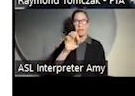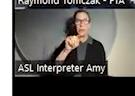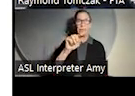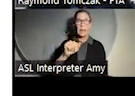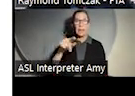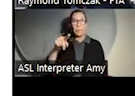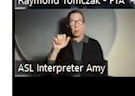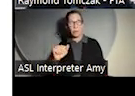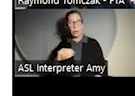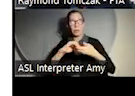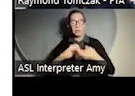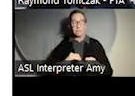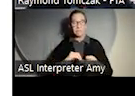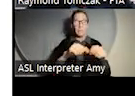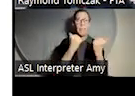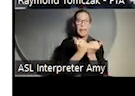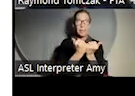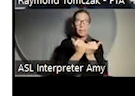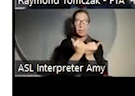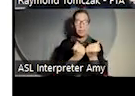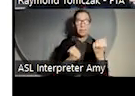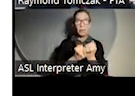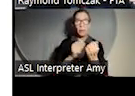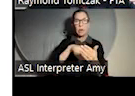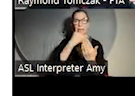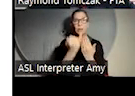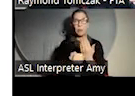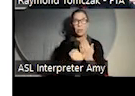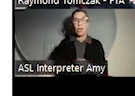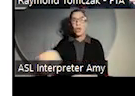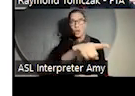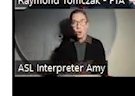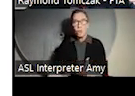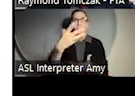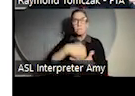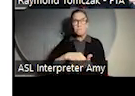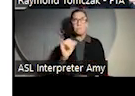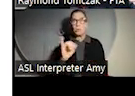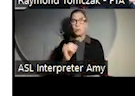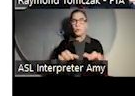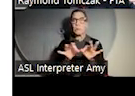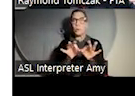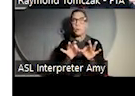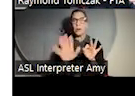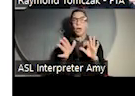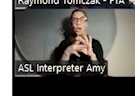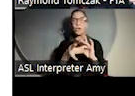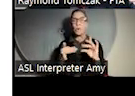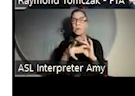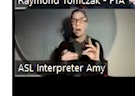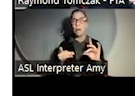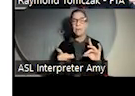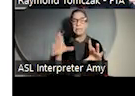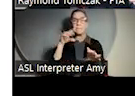are joint lead agencies for this project, you, the public, are an essential part of this process. Your comments will become part of the official